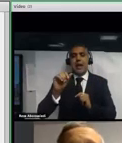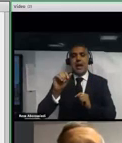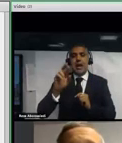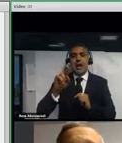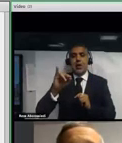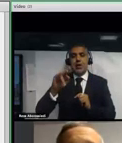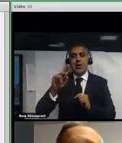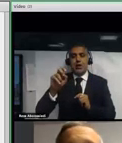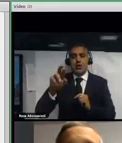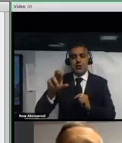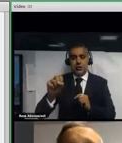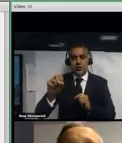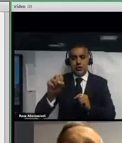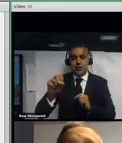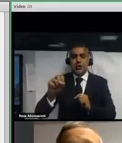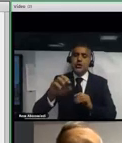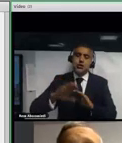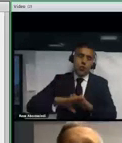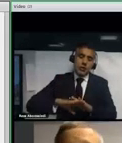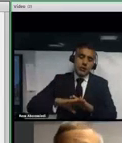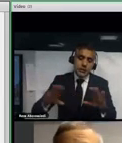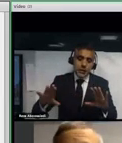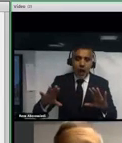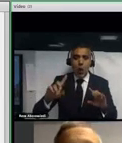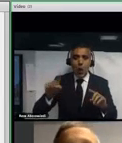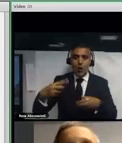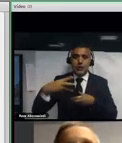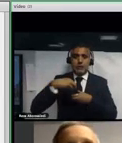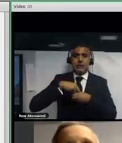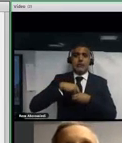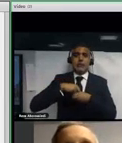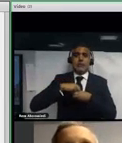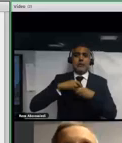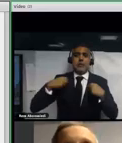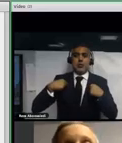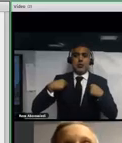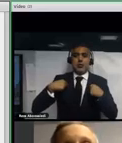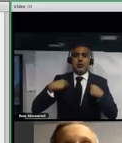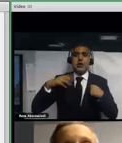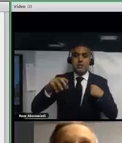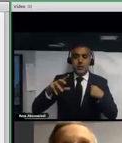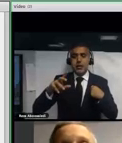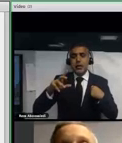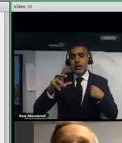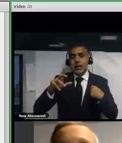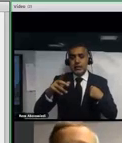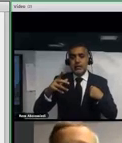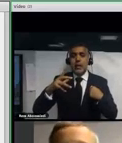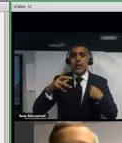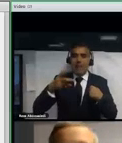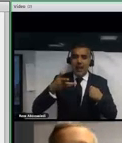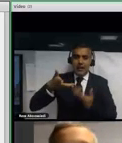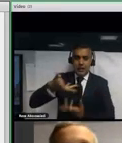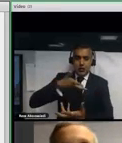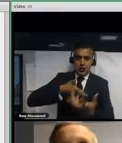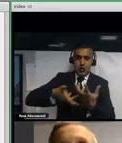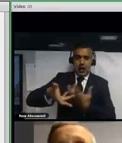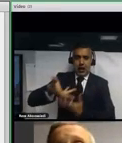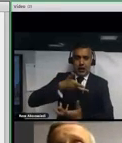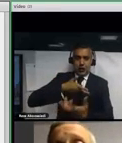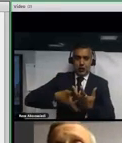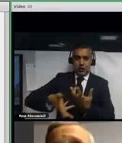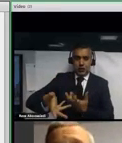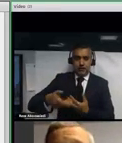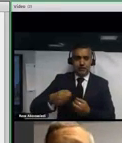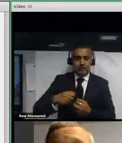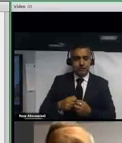of it's not something which is lodged just in the person. It's something which is a result of that interaction.